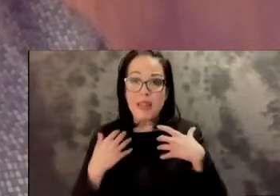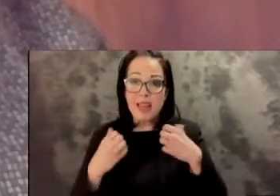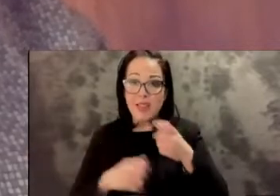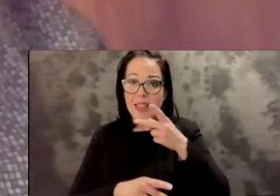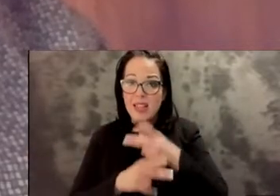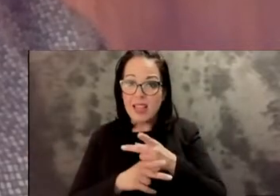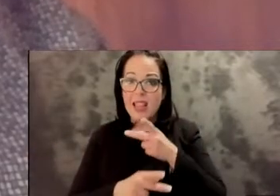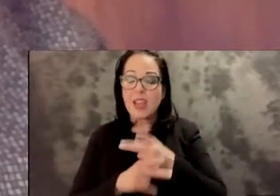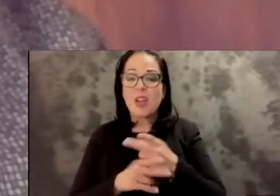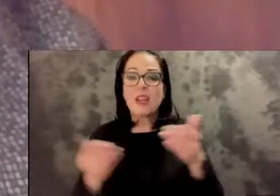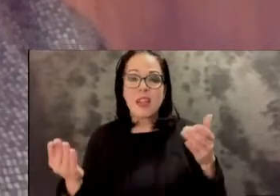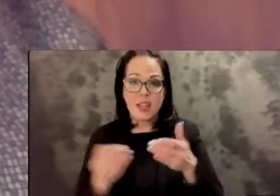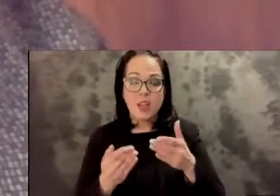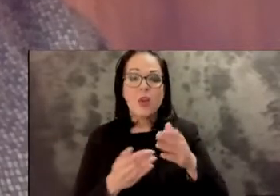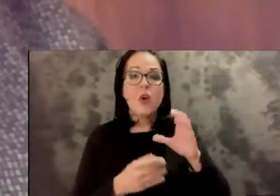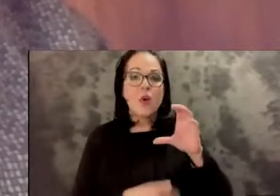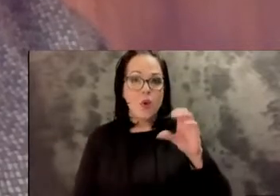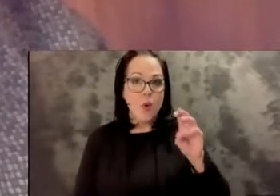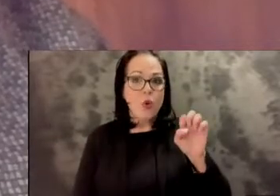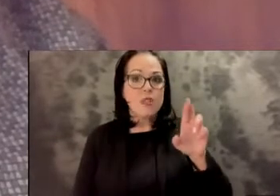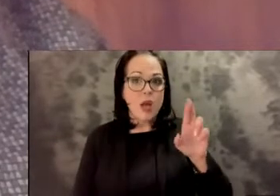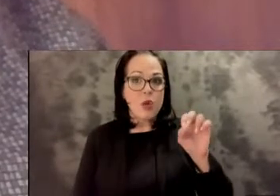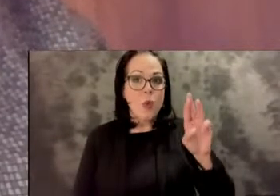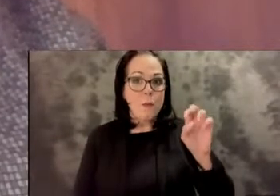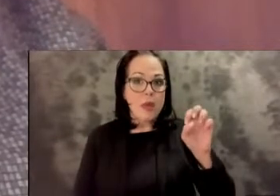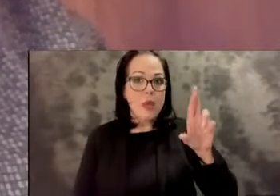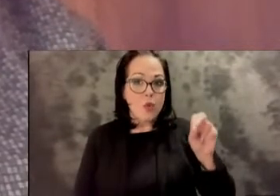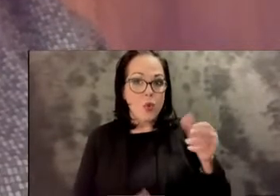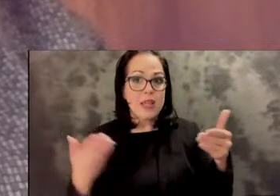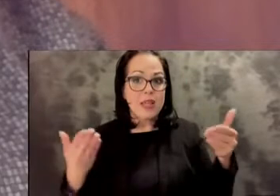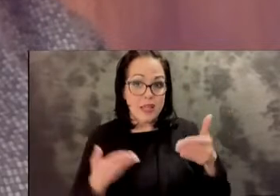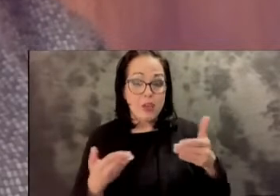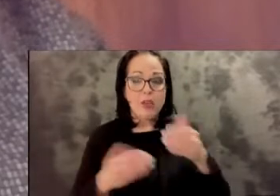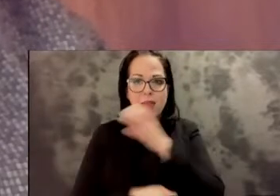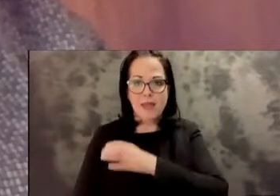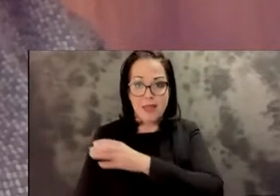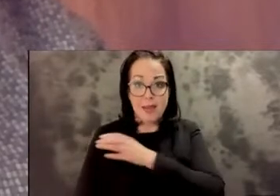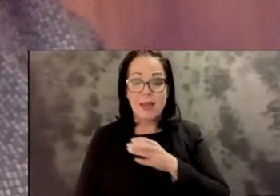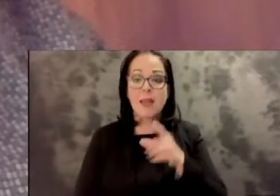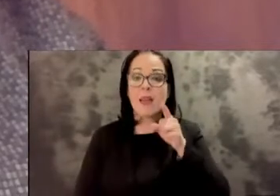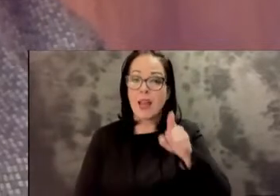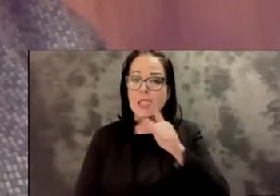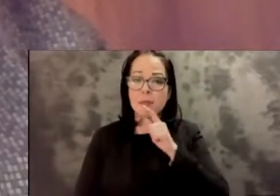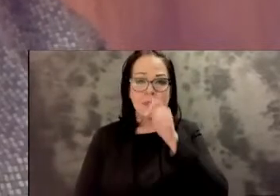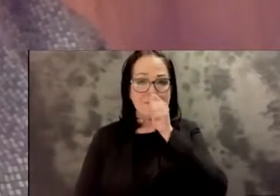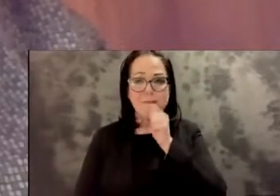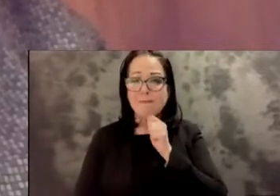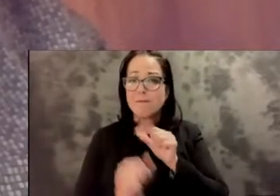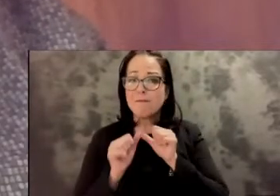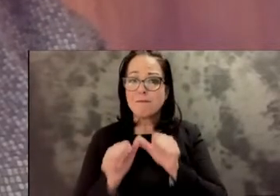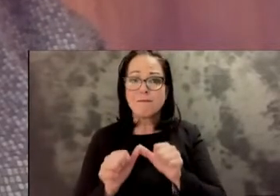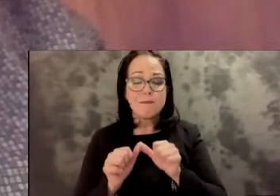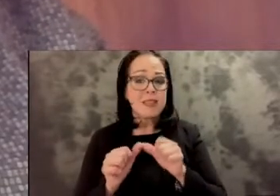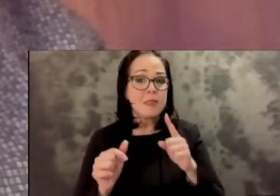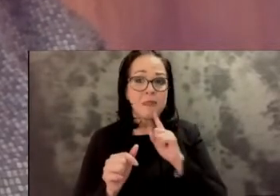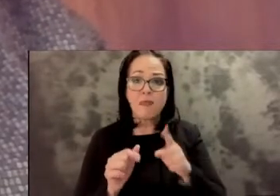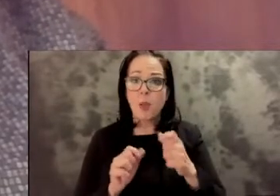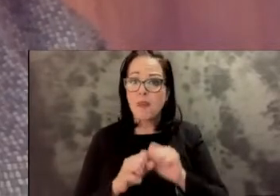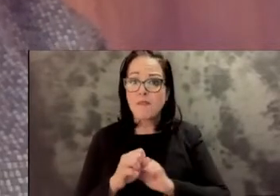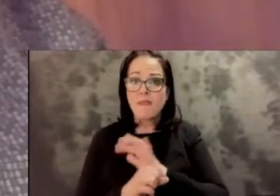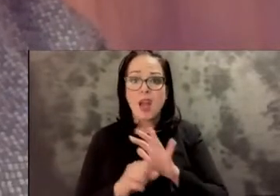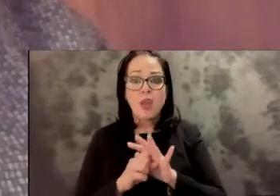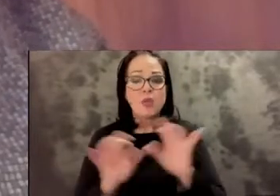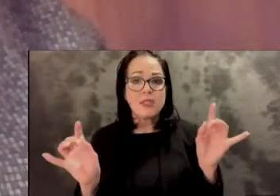Clínica Monseñor Oscar Romero has been more than a necessary painstaking activity from a viral pandemic